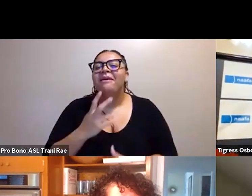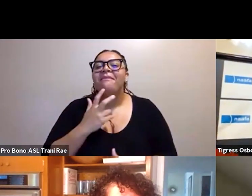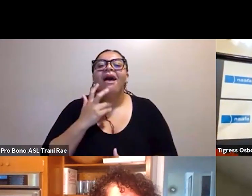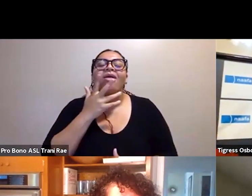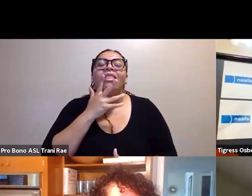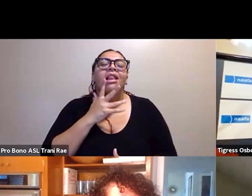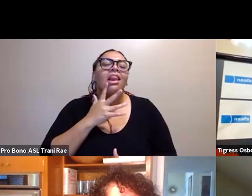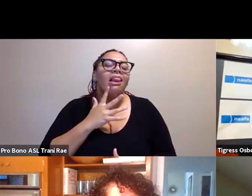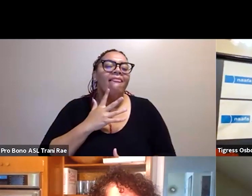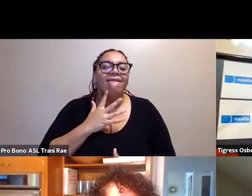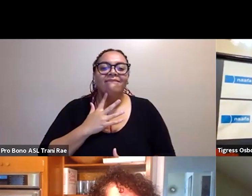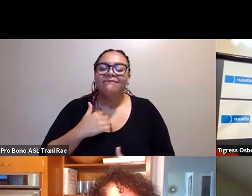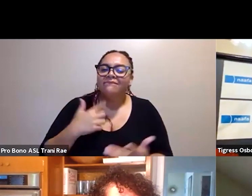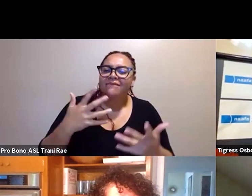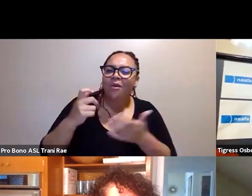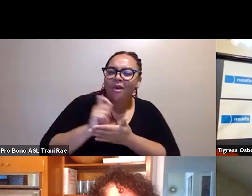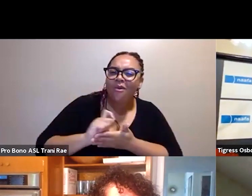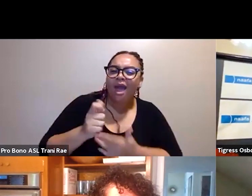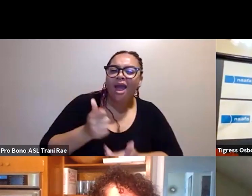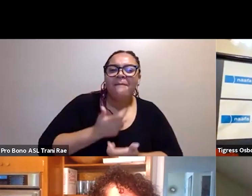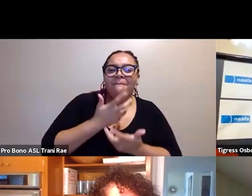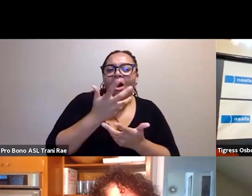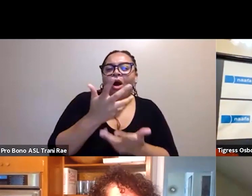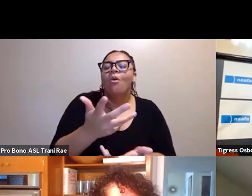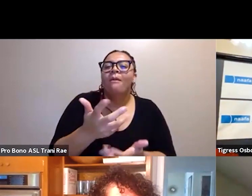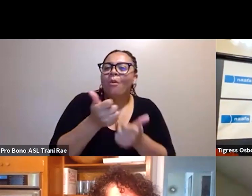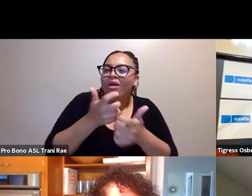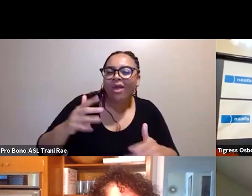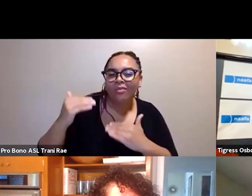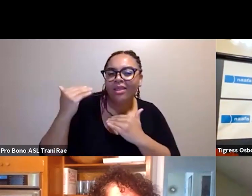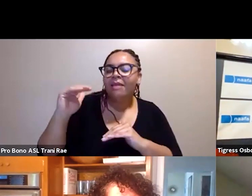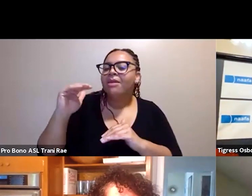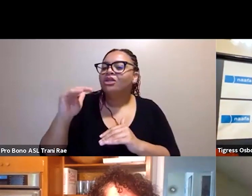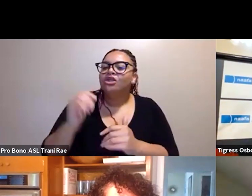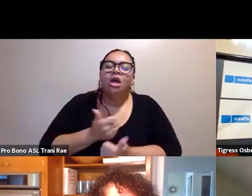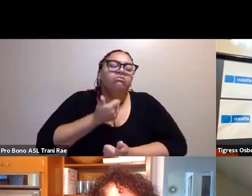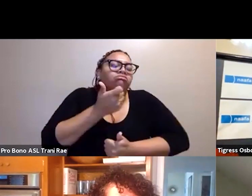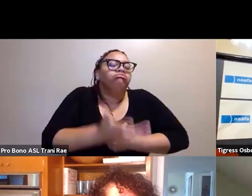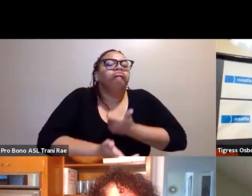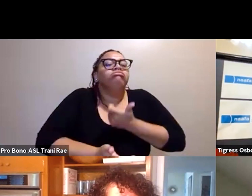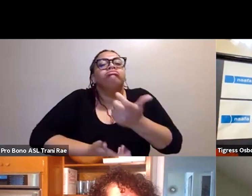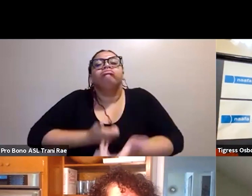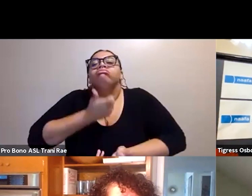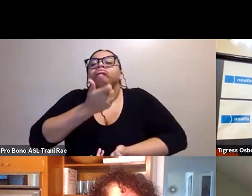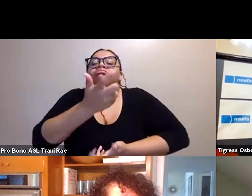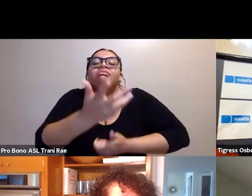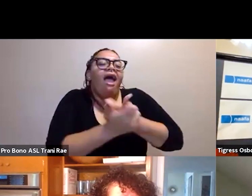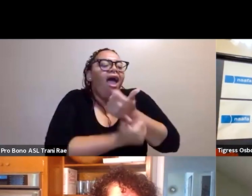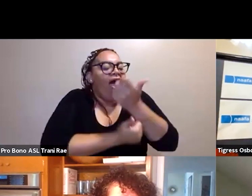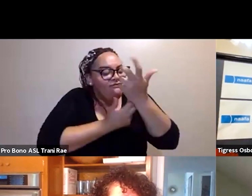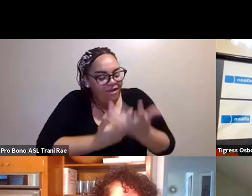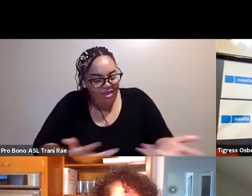want to write a poem, uncap my tongue and let it flow. Sticky, shiny words, sparkly